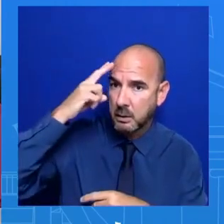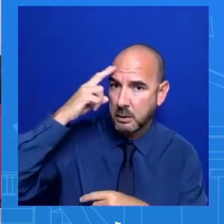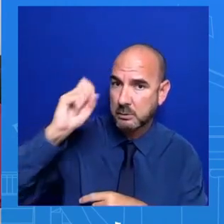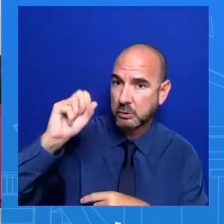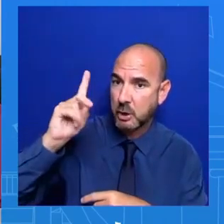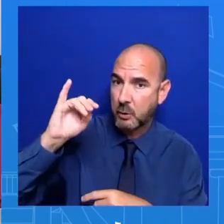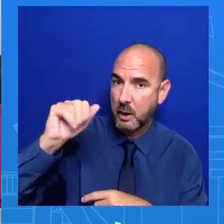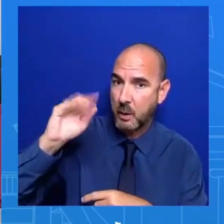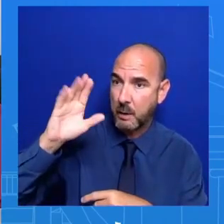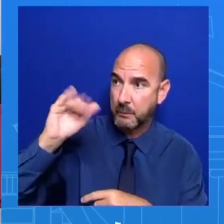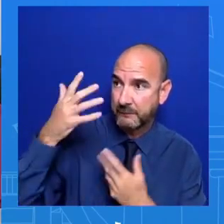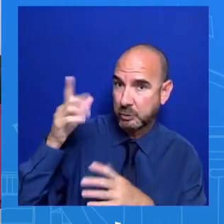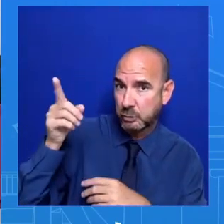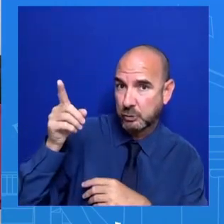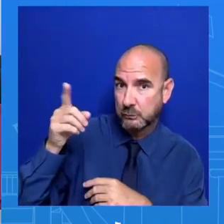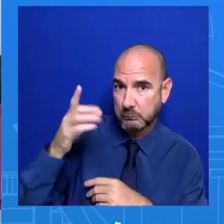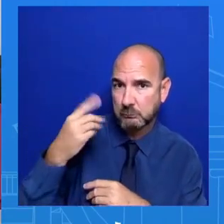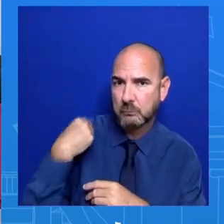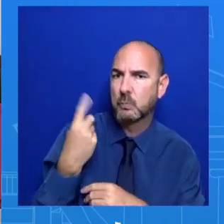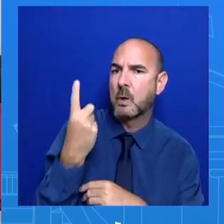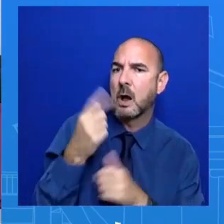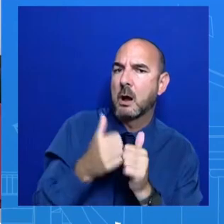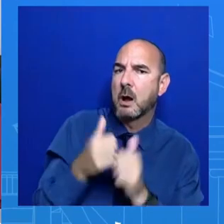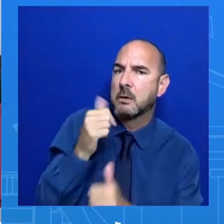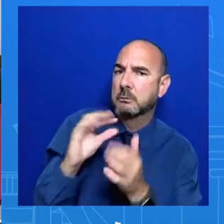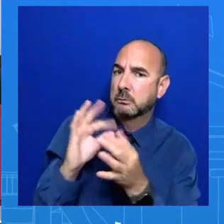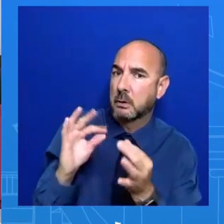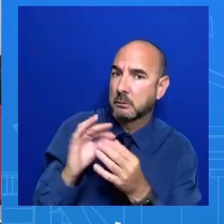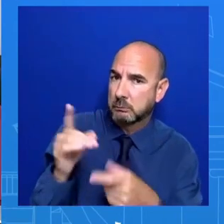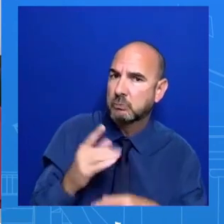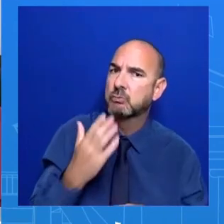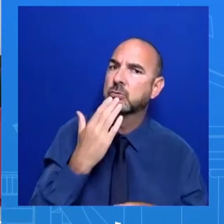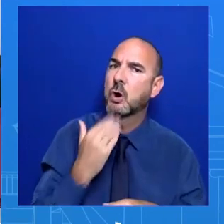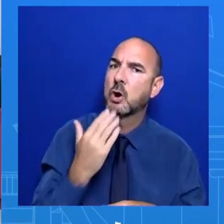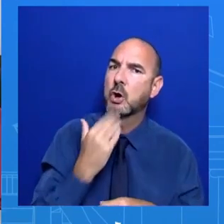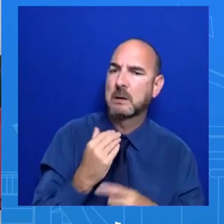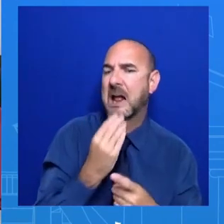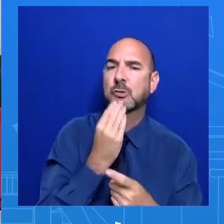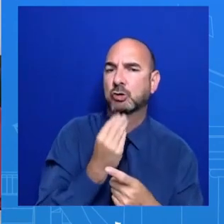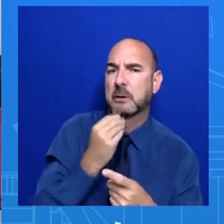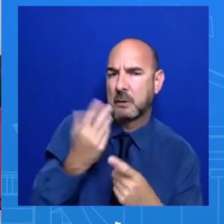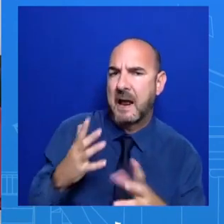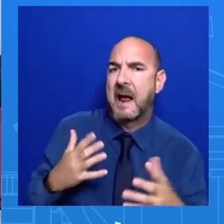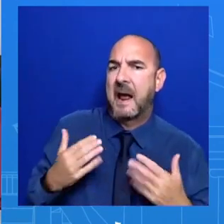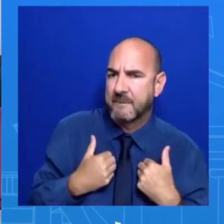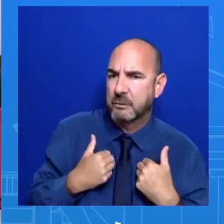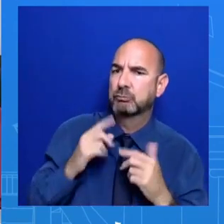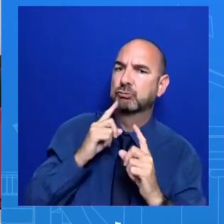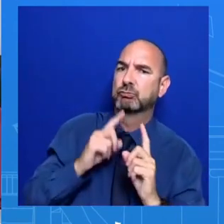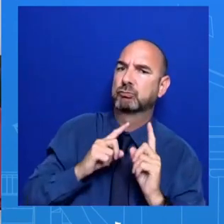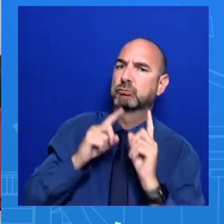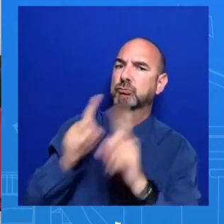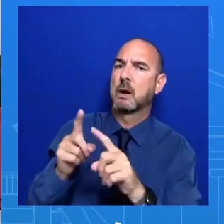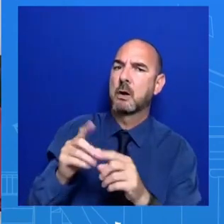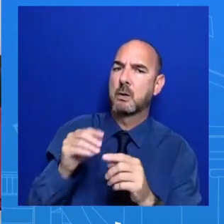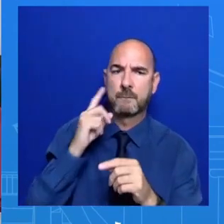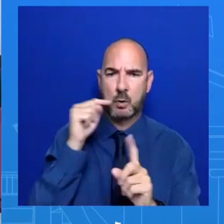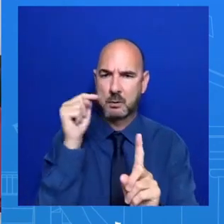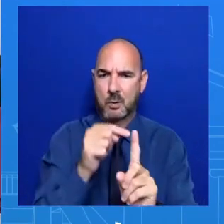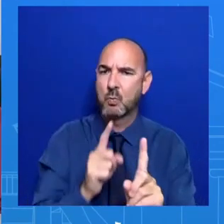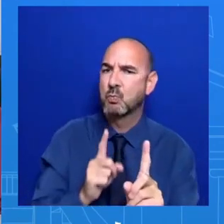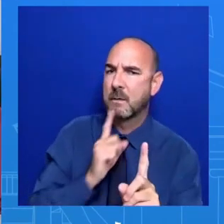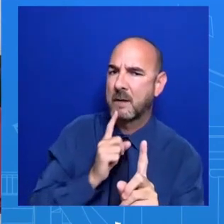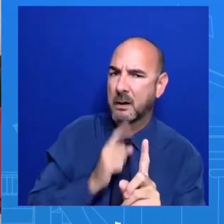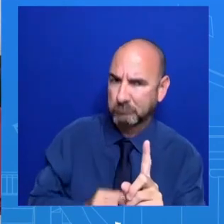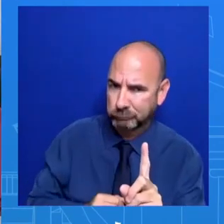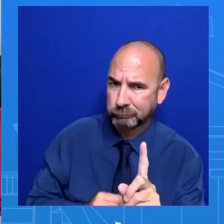addressed many of the U.S. concerns regarding its operations in Rafah. 900,000 plus civilians have fled Rafah in recent